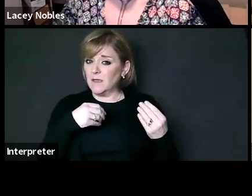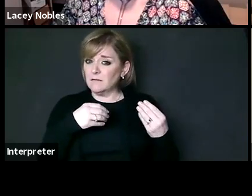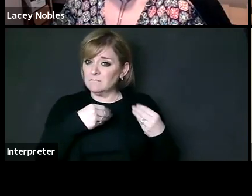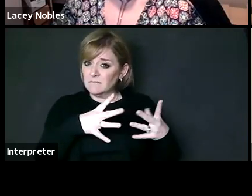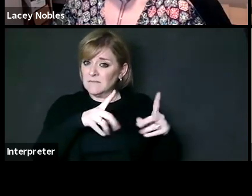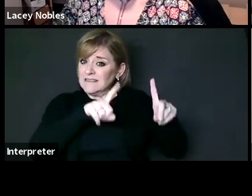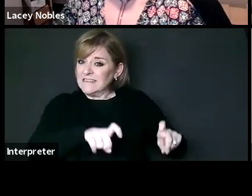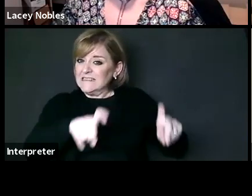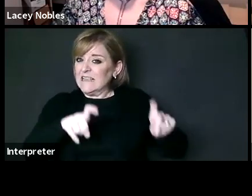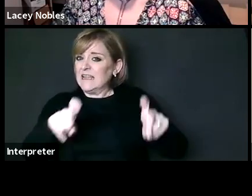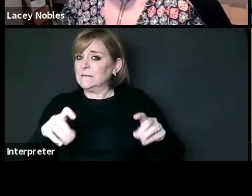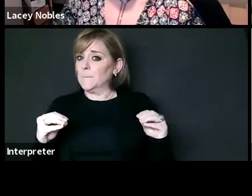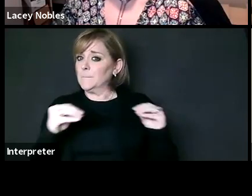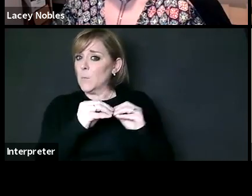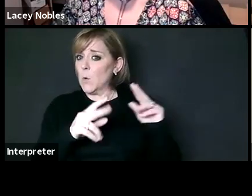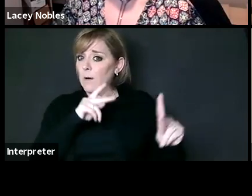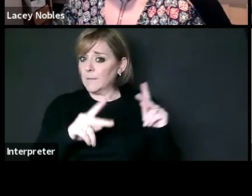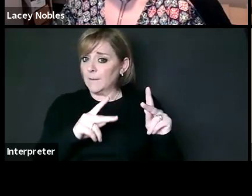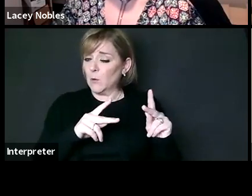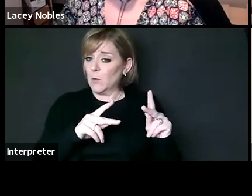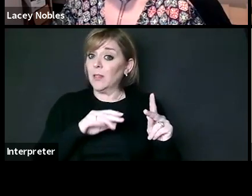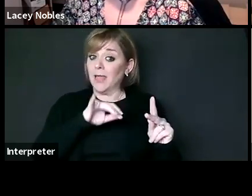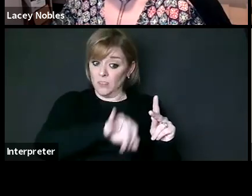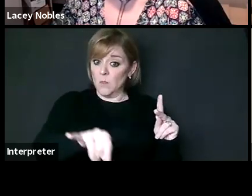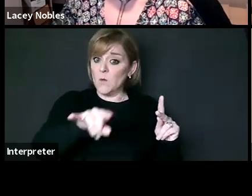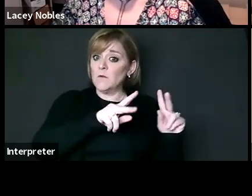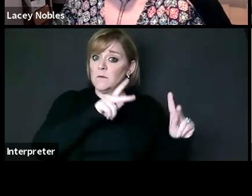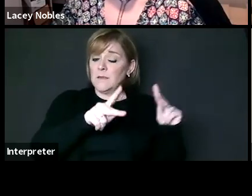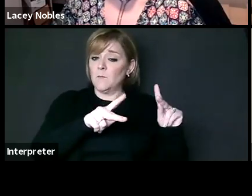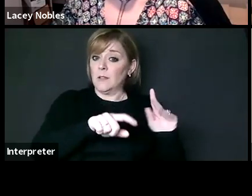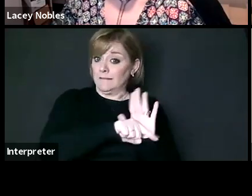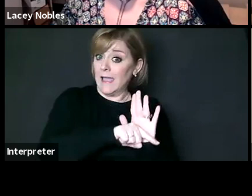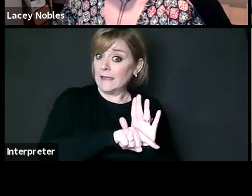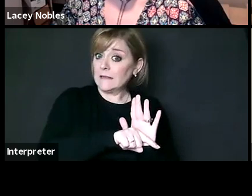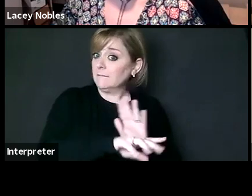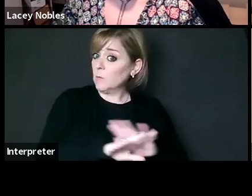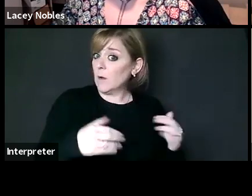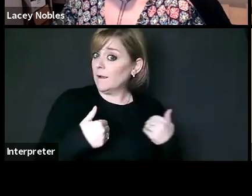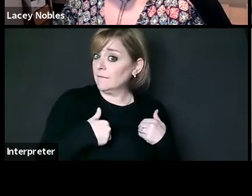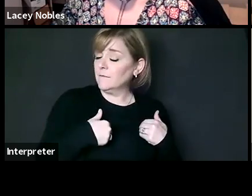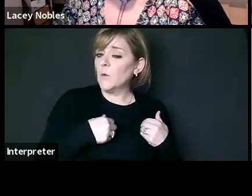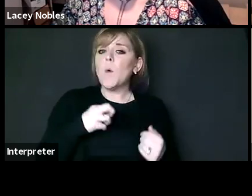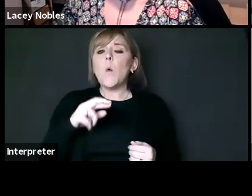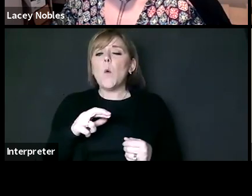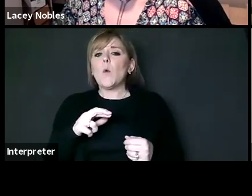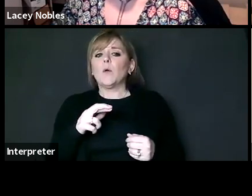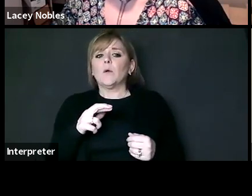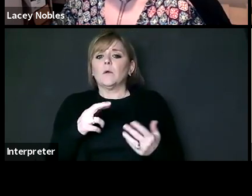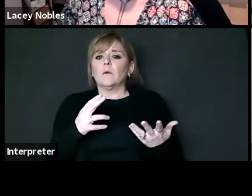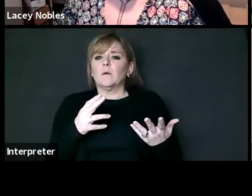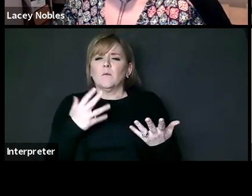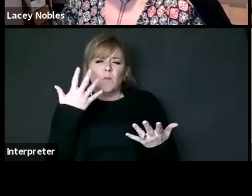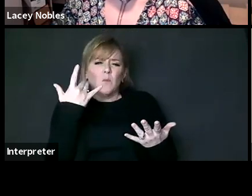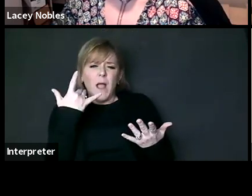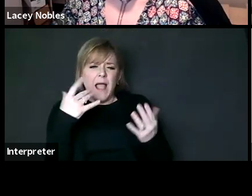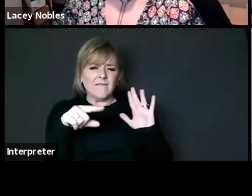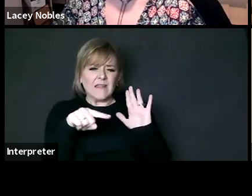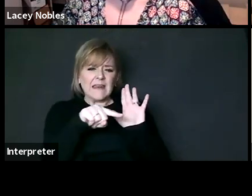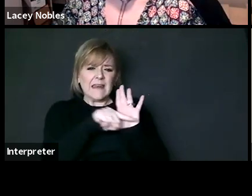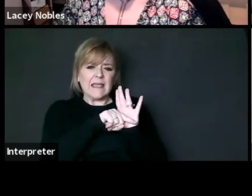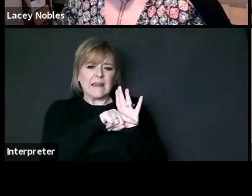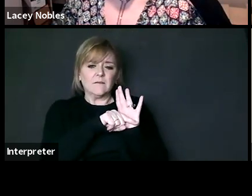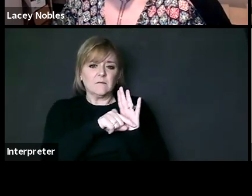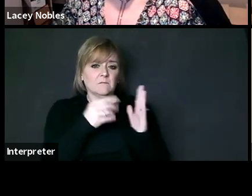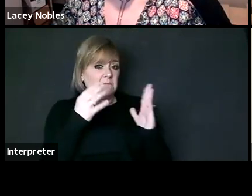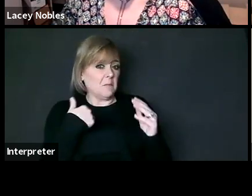people and getting more negatives, or are we just getting more negatives because we're not testing as